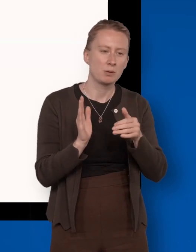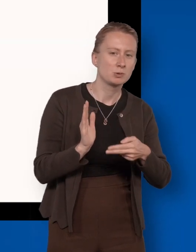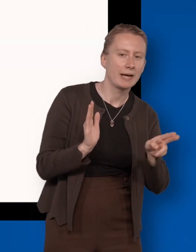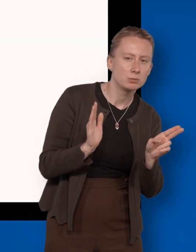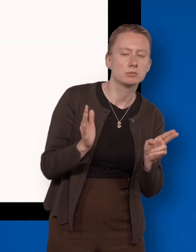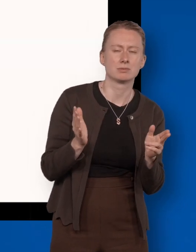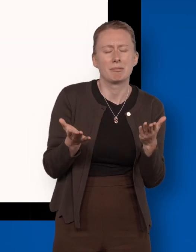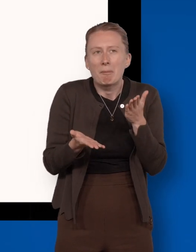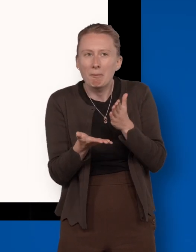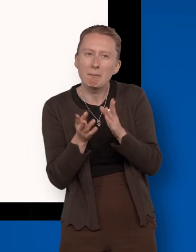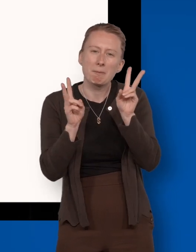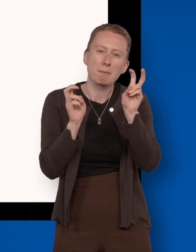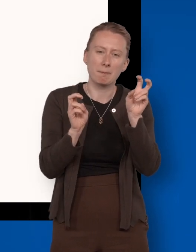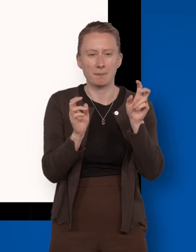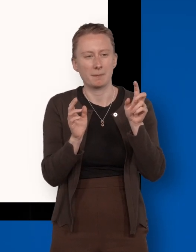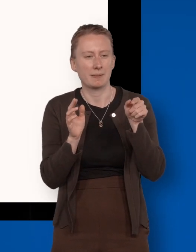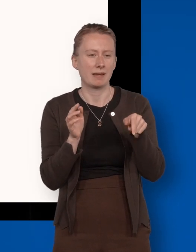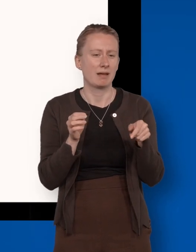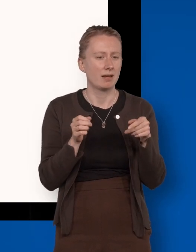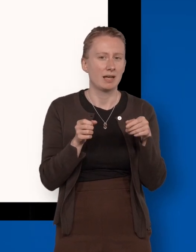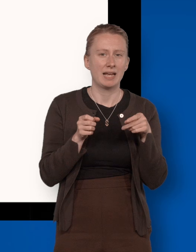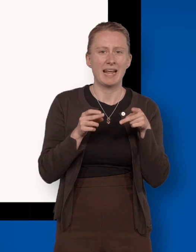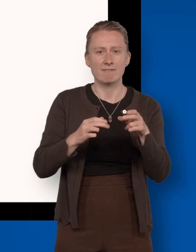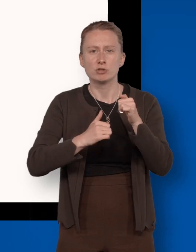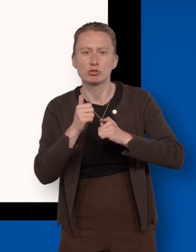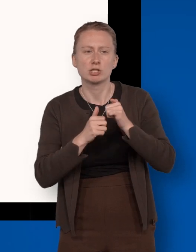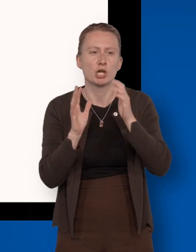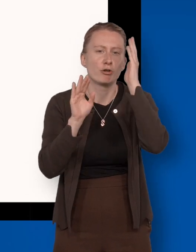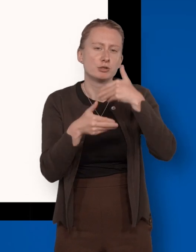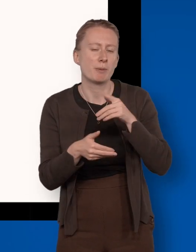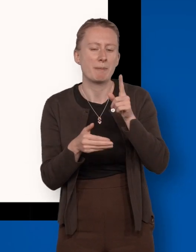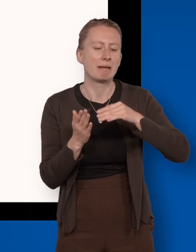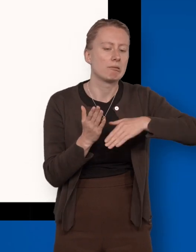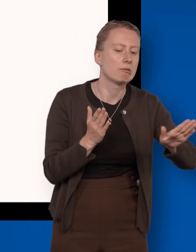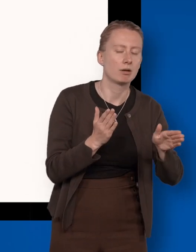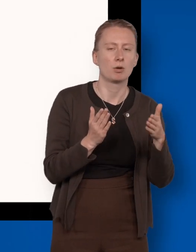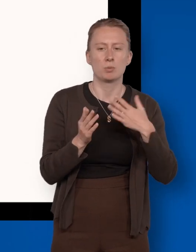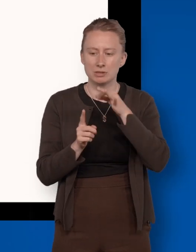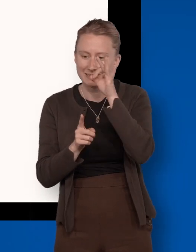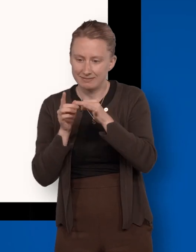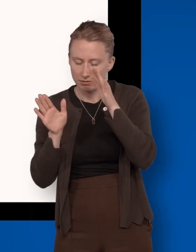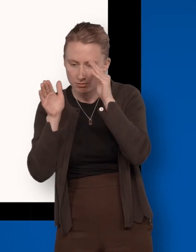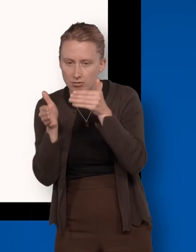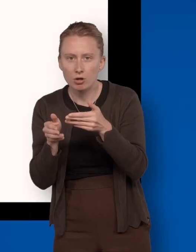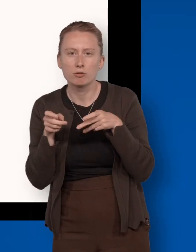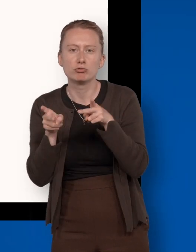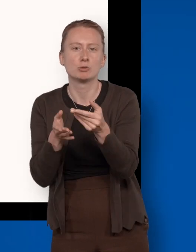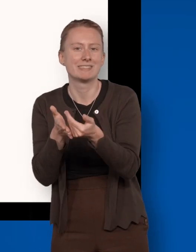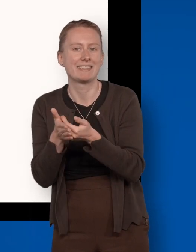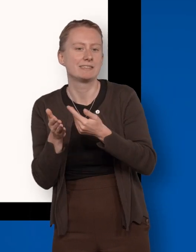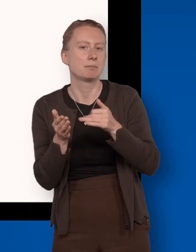infrastructure concern, but maybe we want to have a specific cluster just for road safety and things like that.